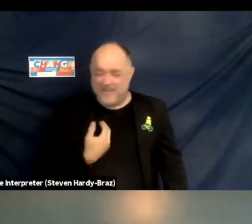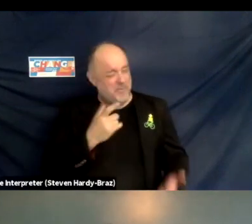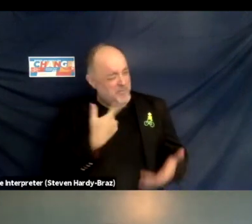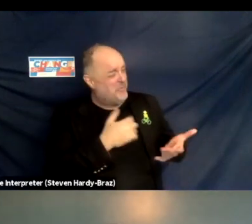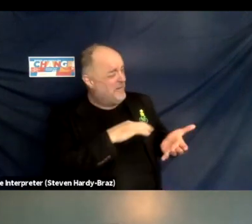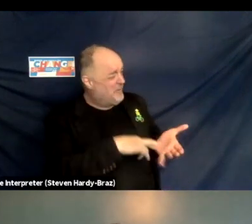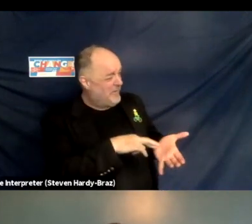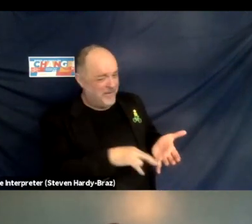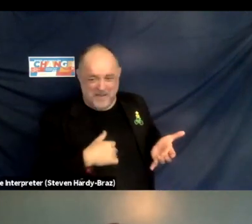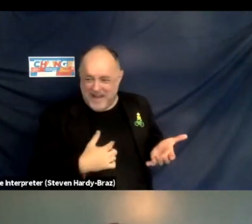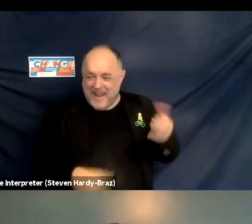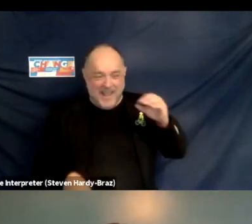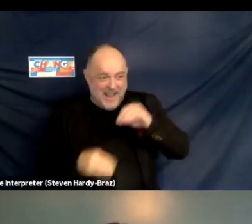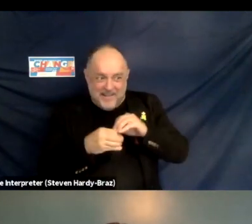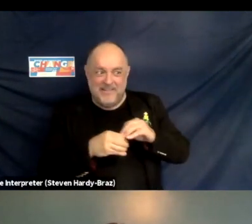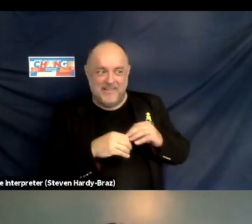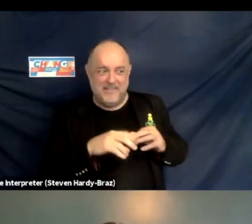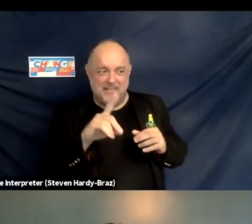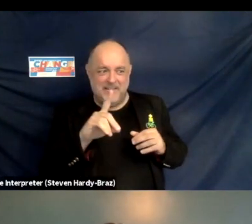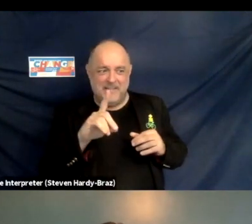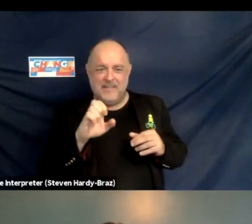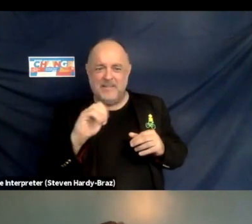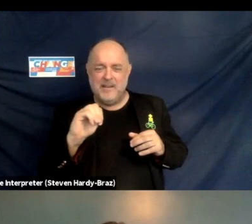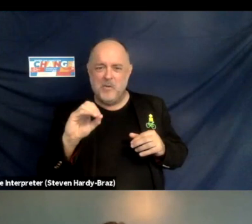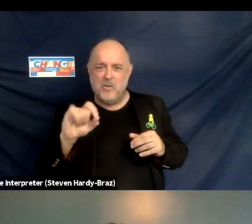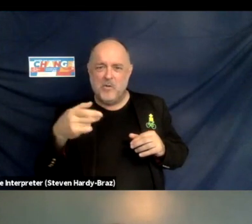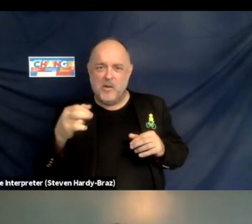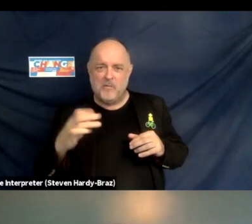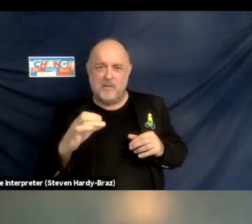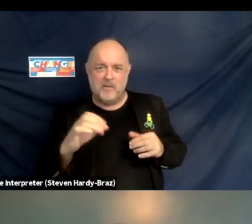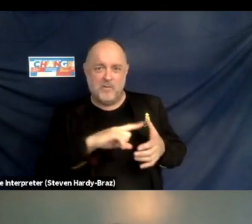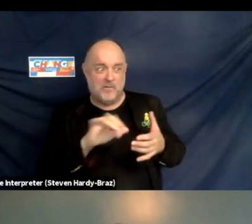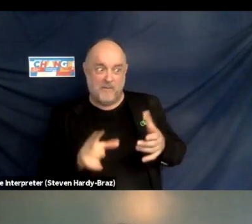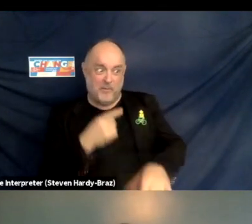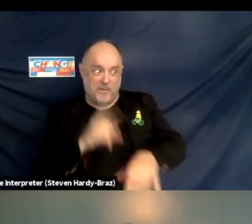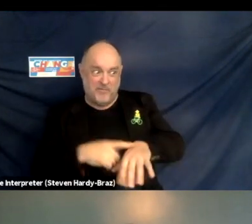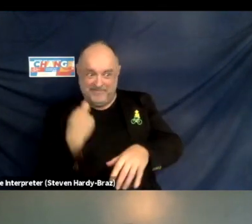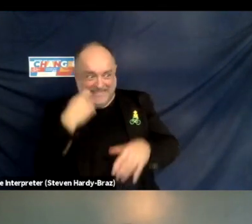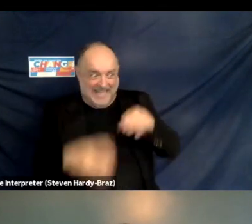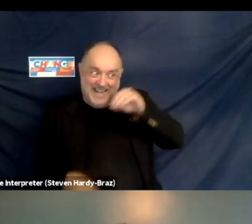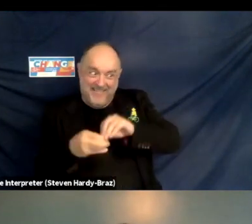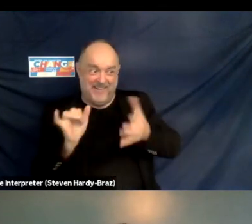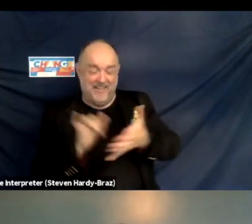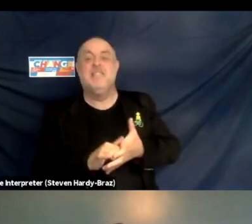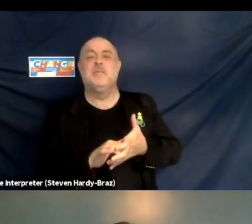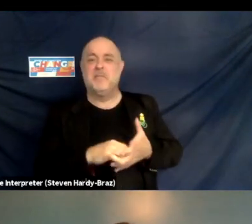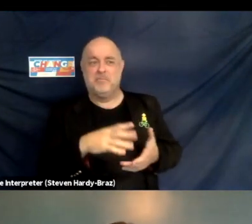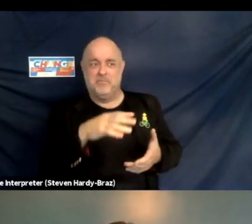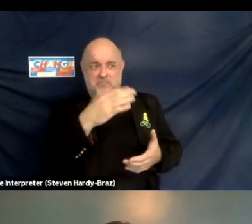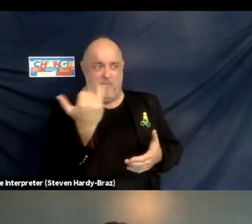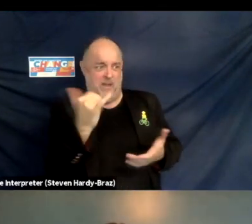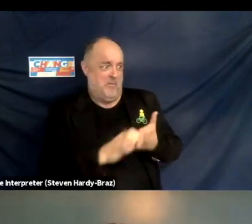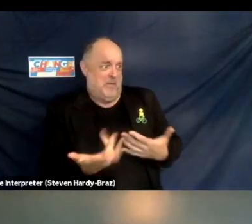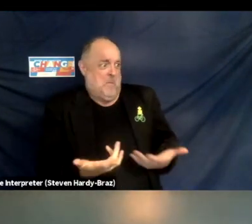just added a demographic question to the end of our Bicycle Friendly Community Public Survey for the very first time last year, because before that we had no idea